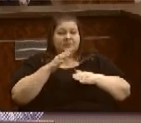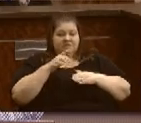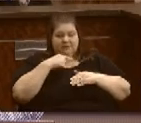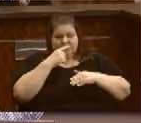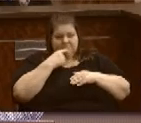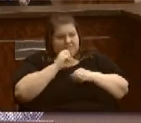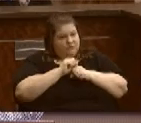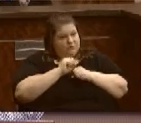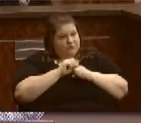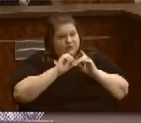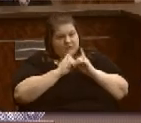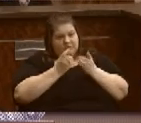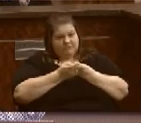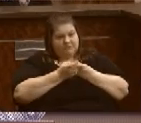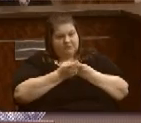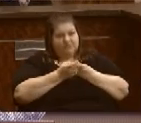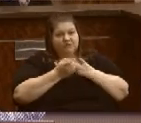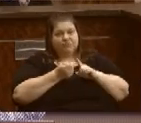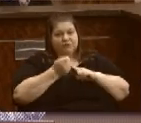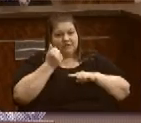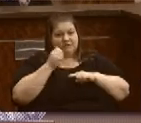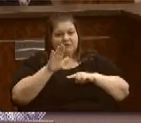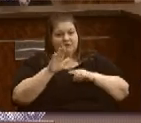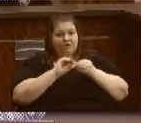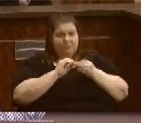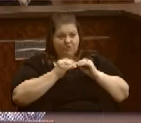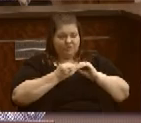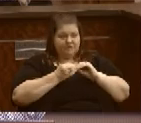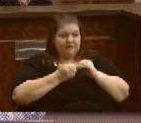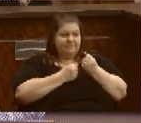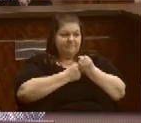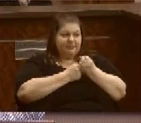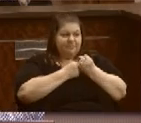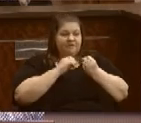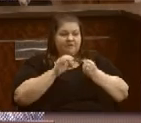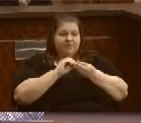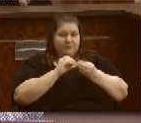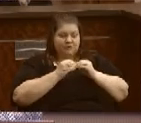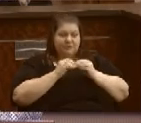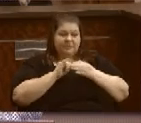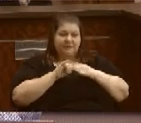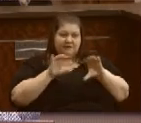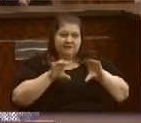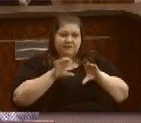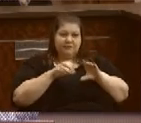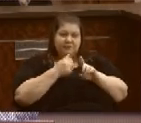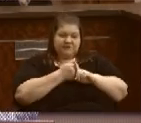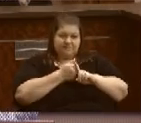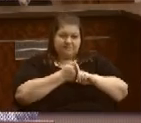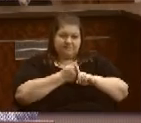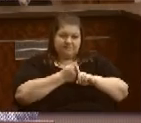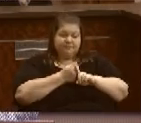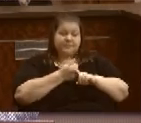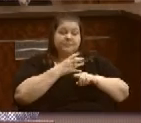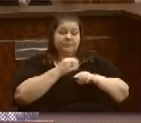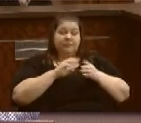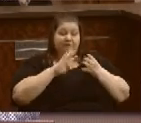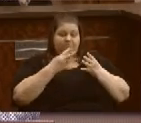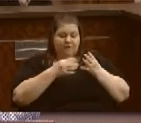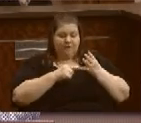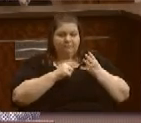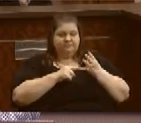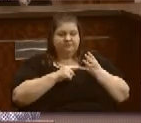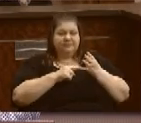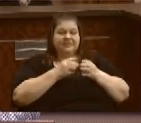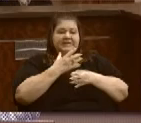Department rejected their numbers in favor of the numbers they had done themselves. And the fourth, regarding a